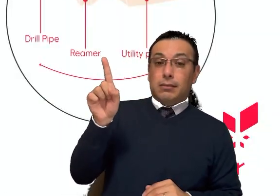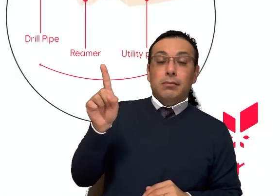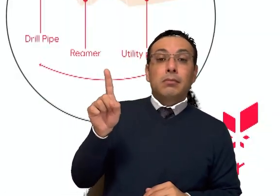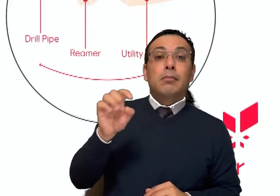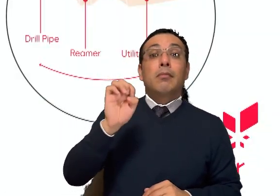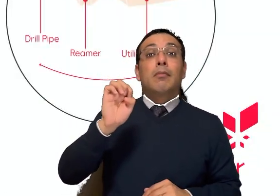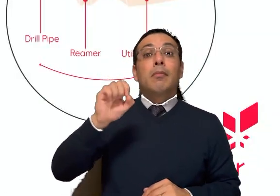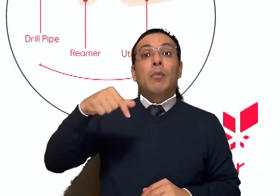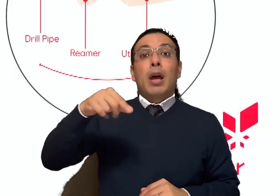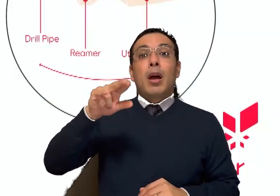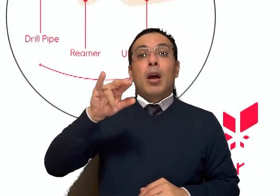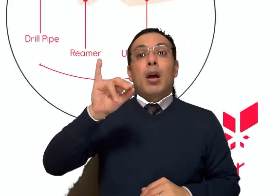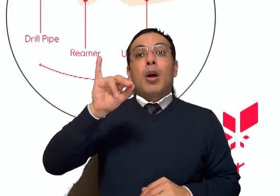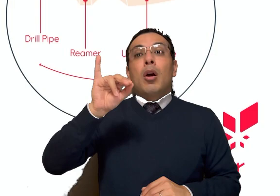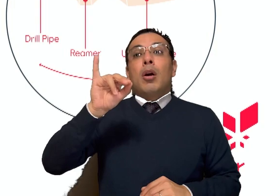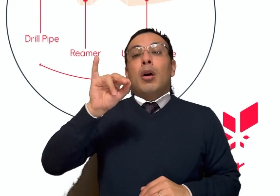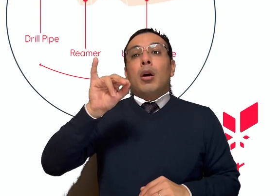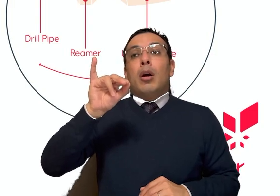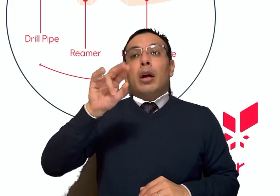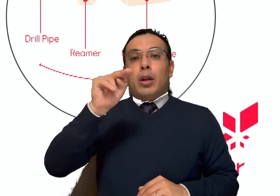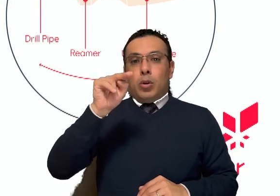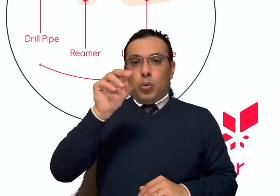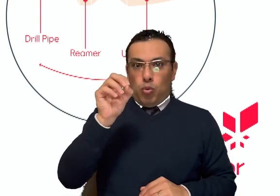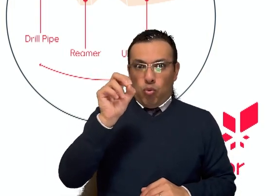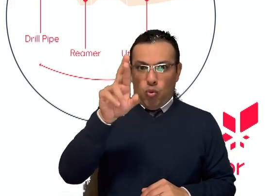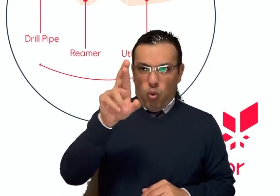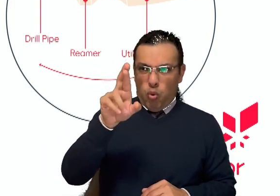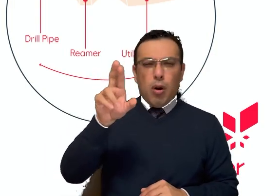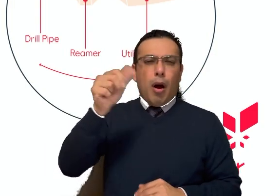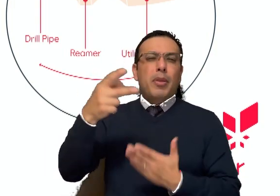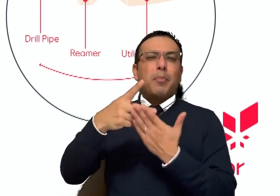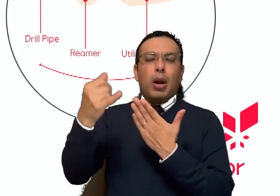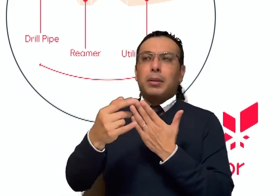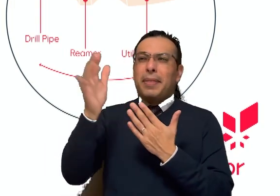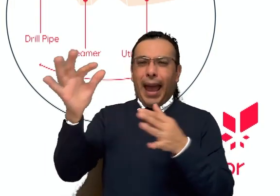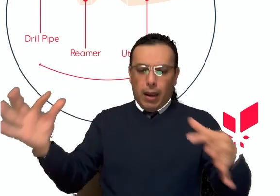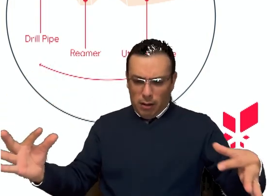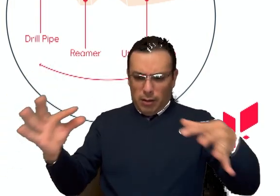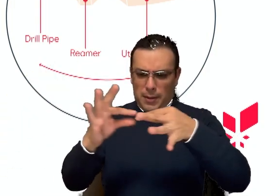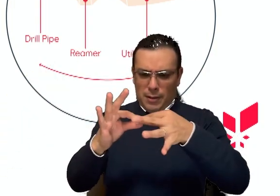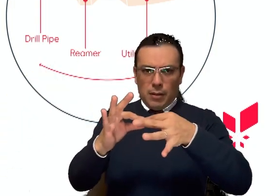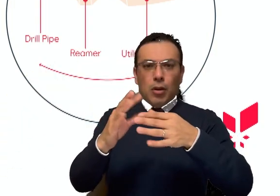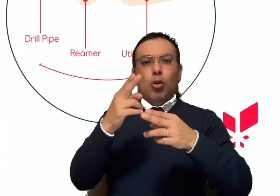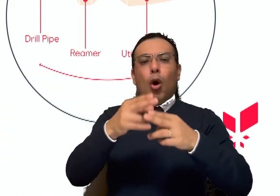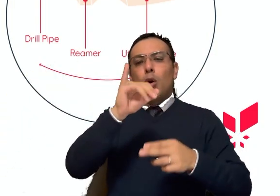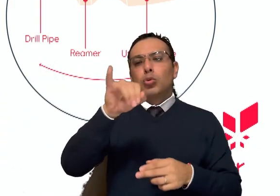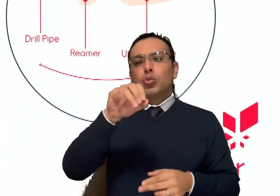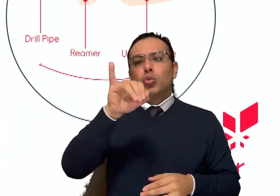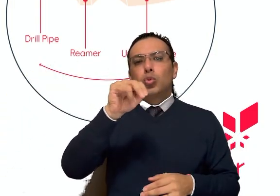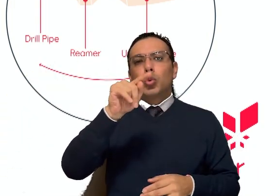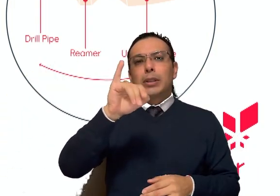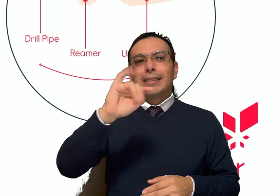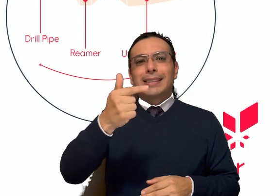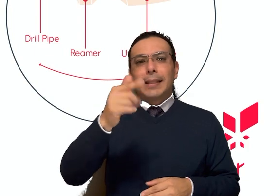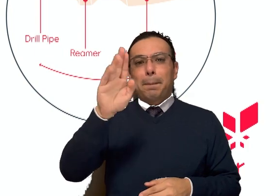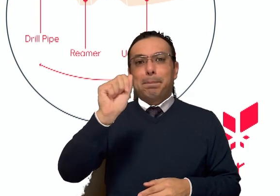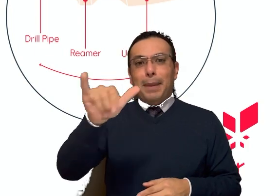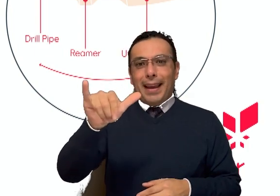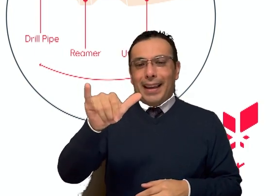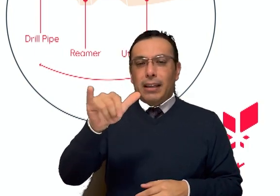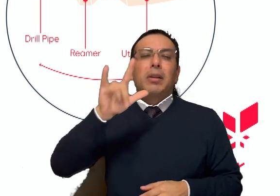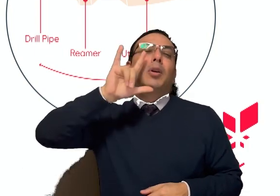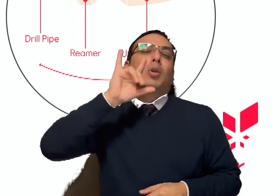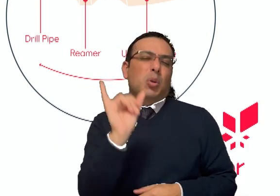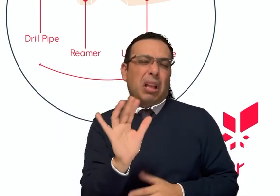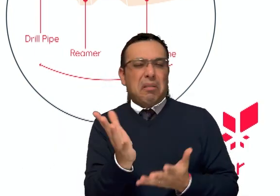you get a sense of what the jointing bay looks like. But this picture shows it on a beach. For this project,